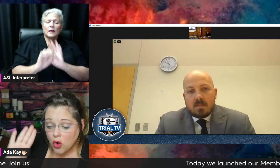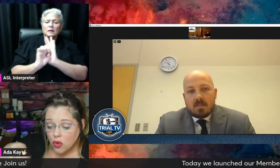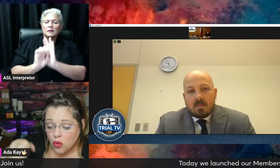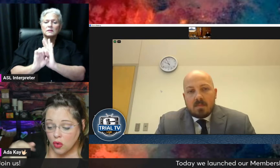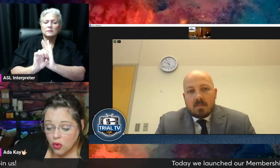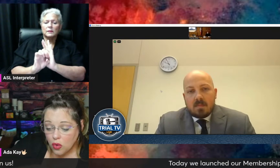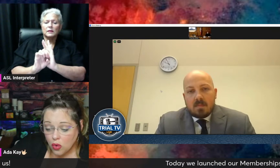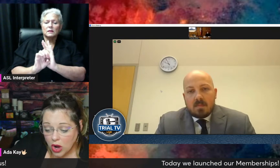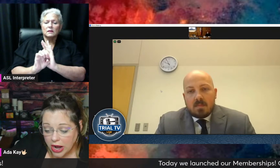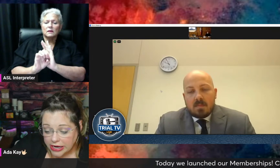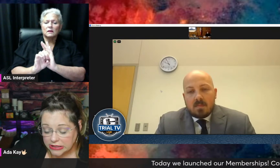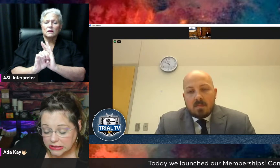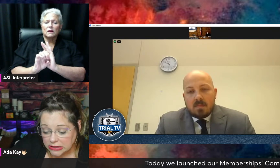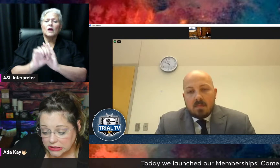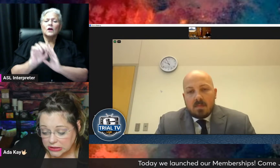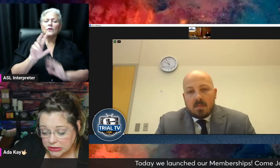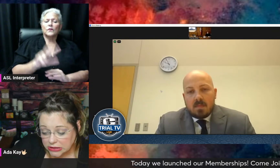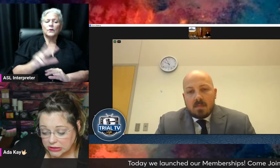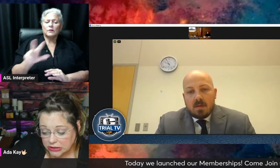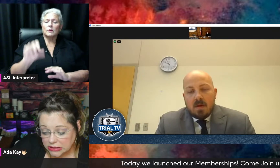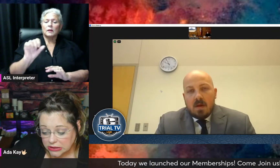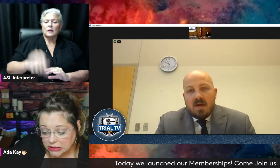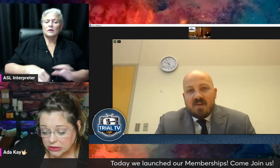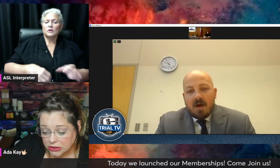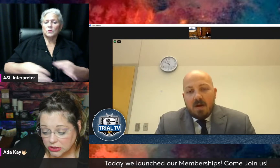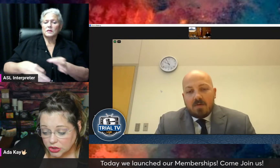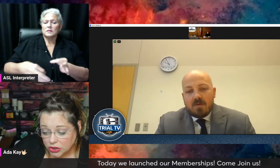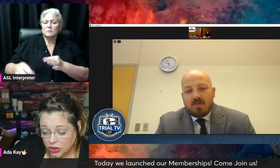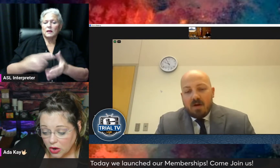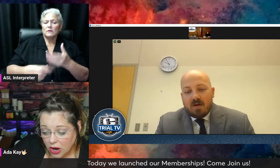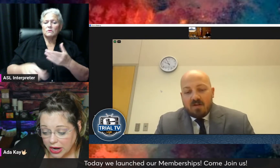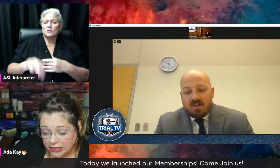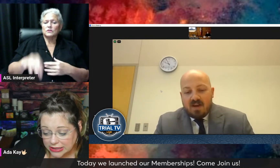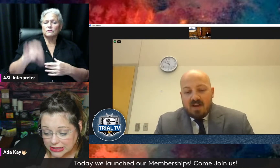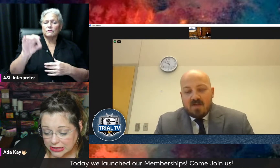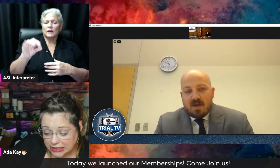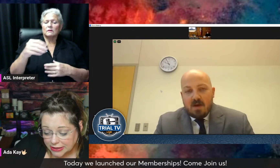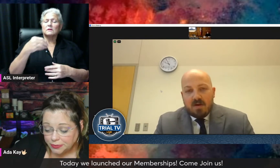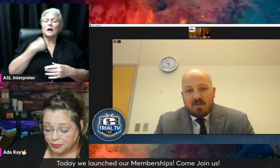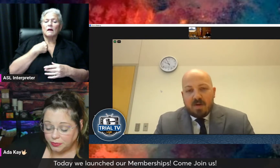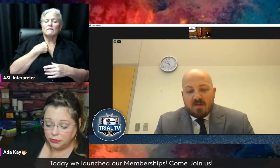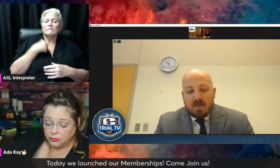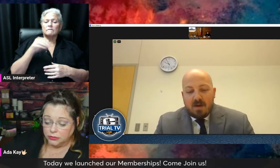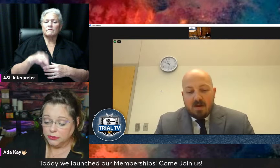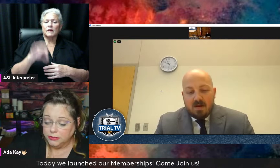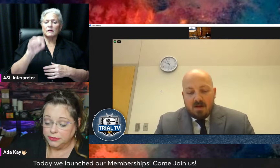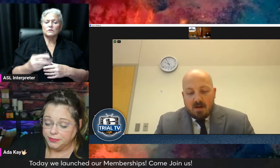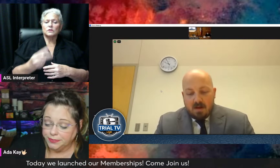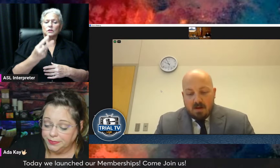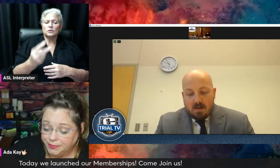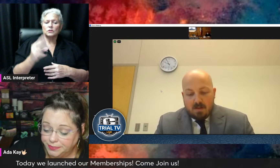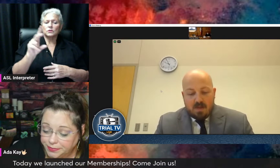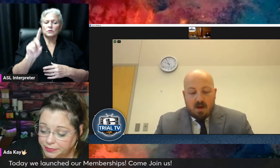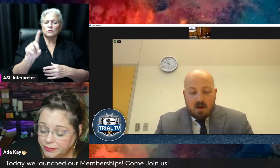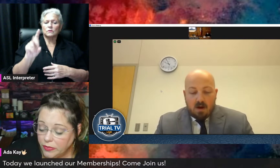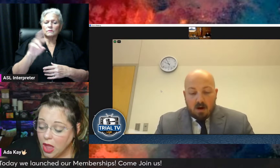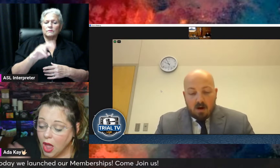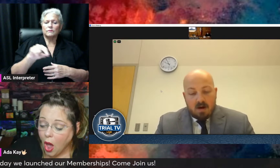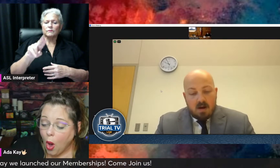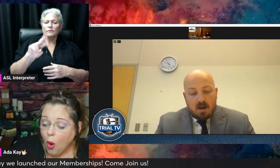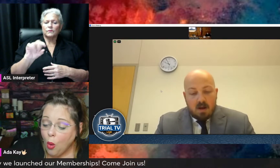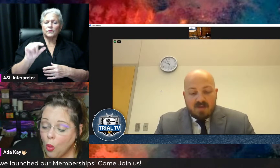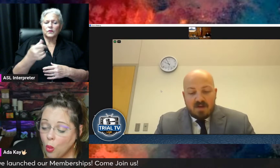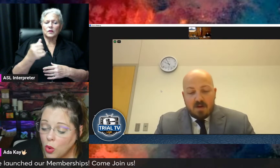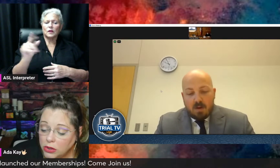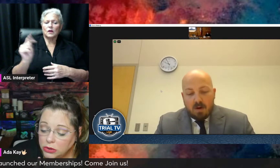to the jury what your findings were? I found 2 drugs in the urine specimen. They